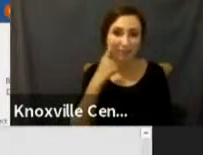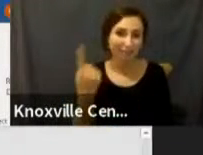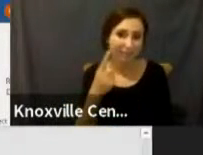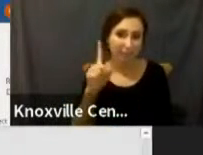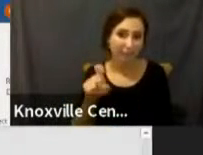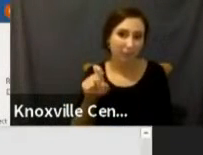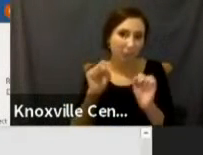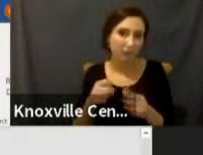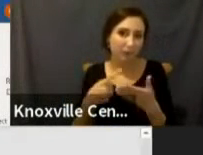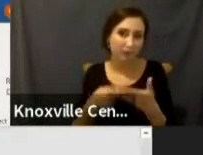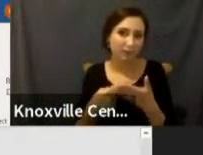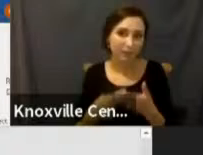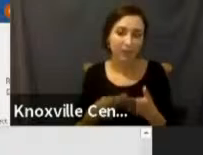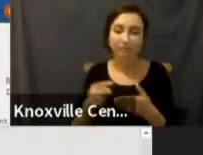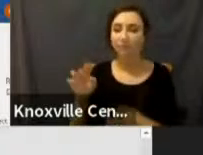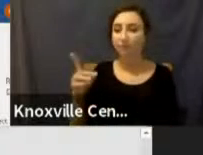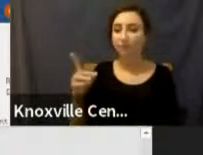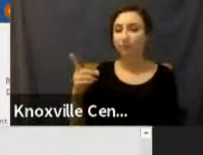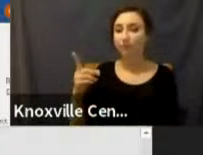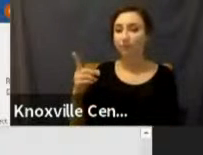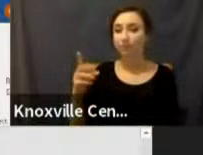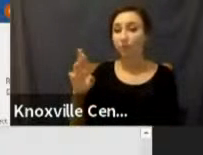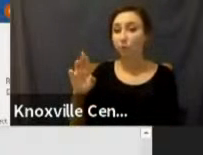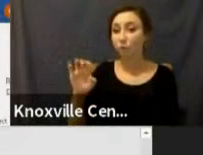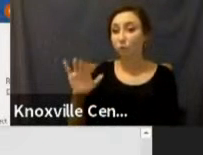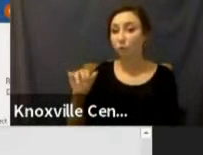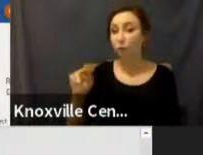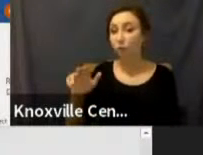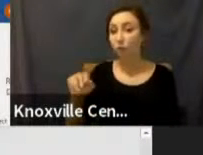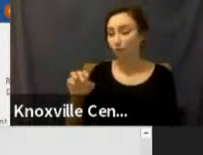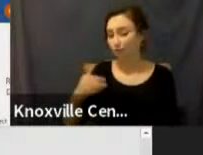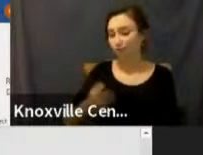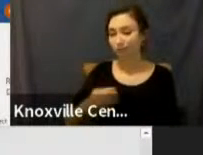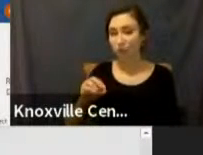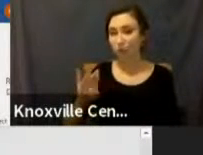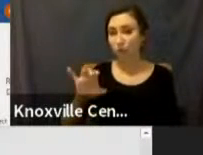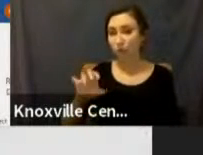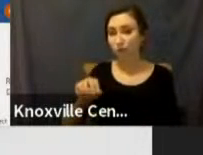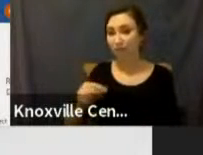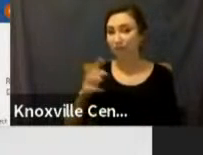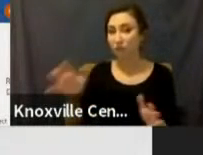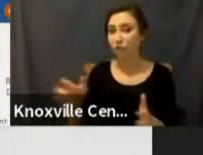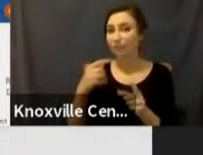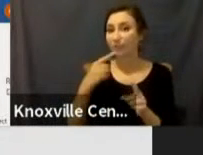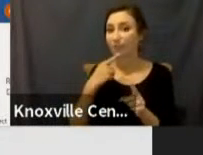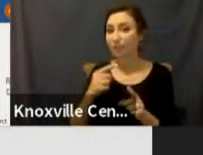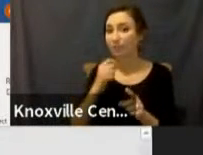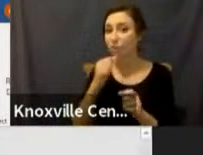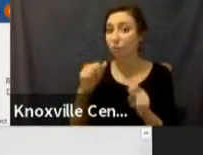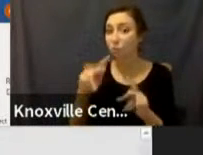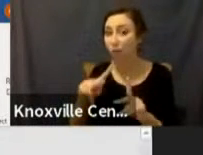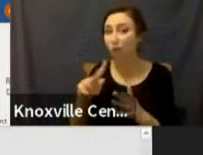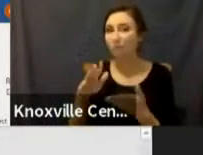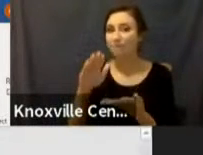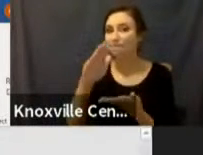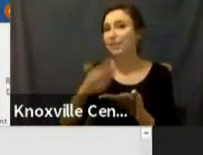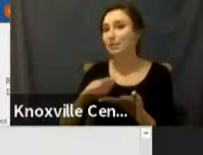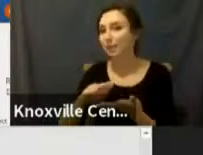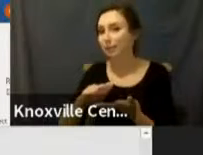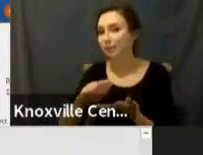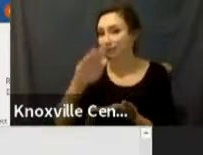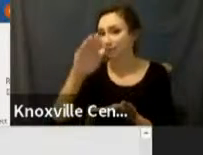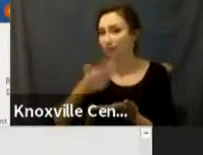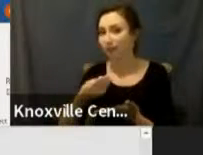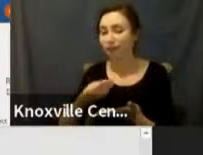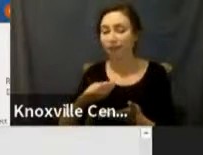discuss. Okay. Dr. Buchanan, instead of encourage to not allow, say to minimize. Yeah, this